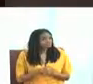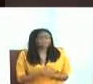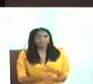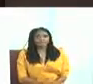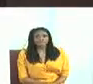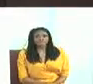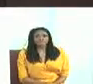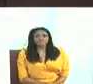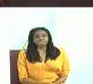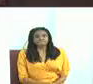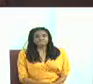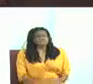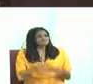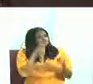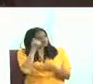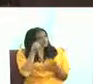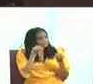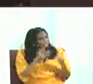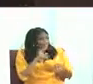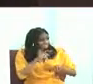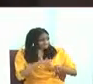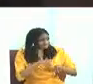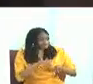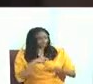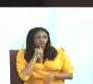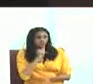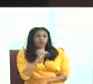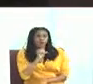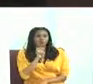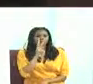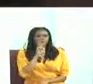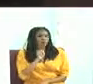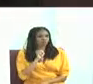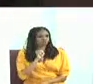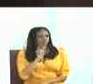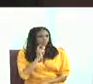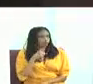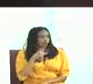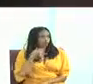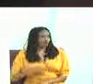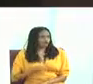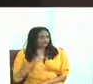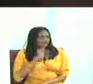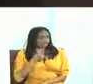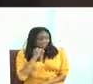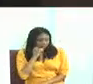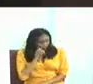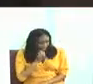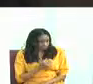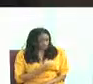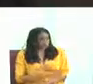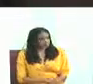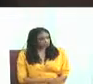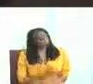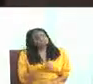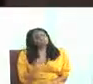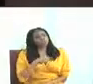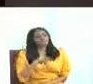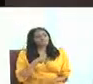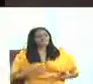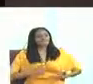And see, a lot of times we don't own up to who we are. We shame. We live